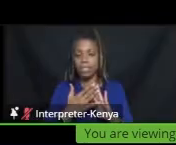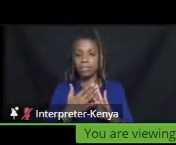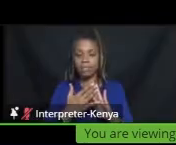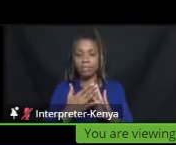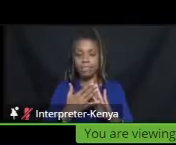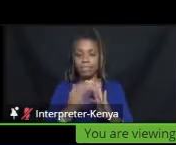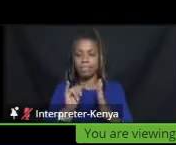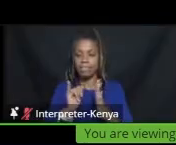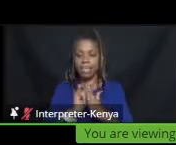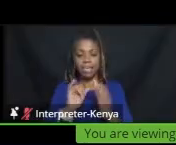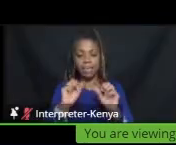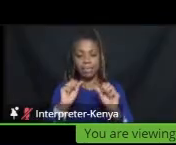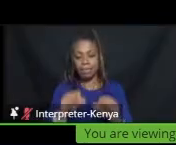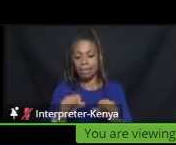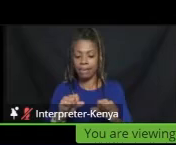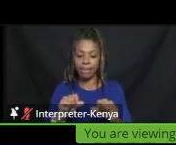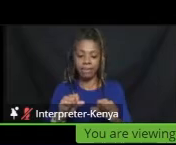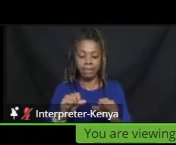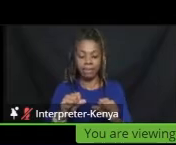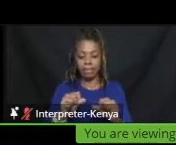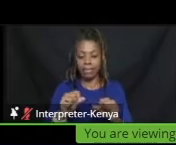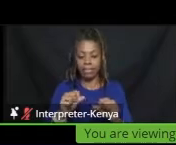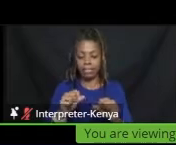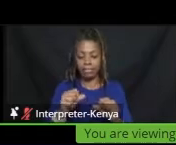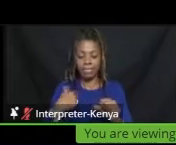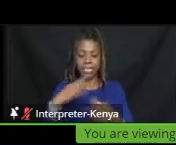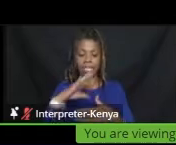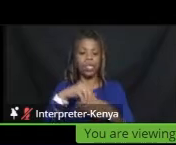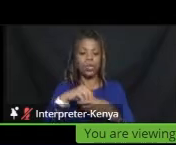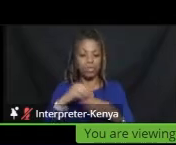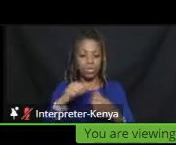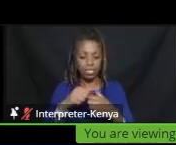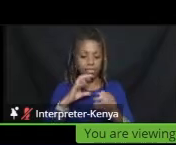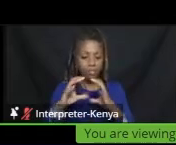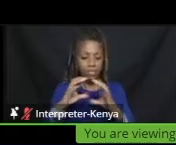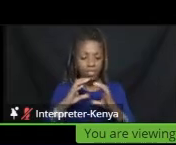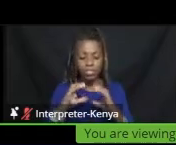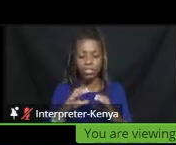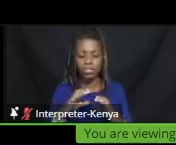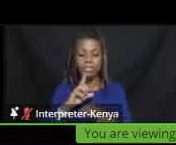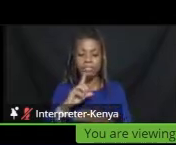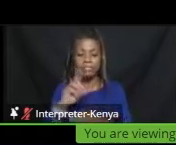got families receiving special education services, the deaf community,